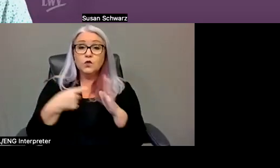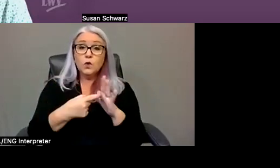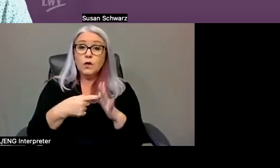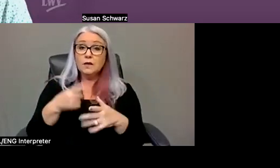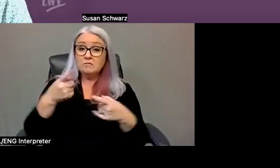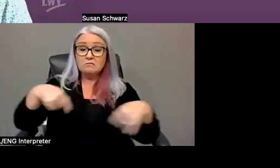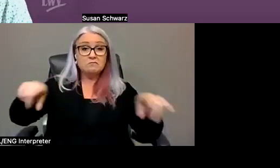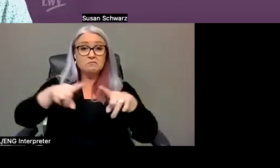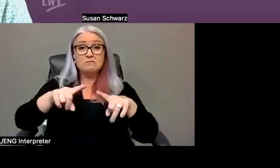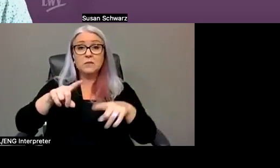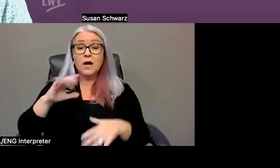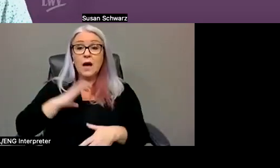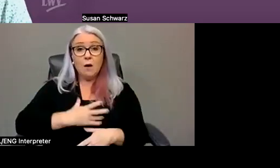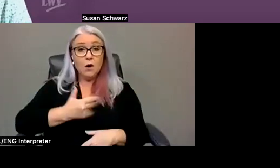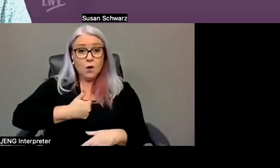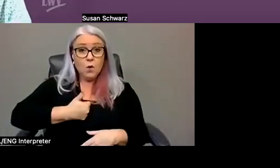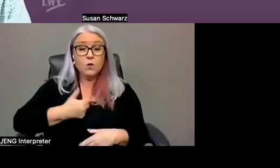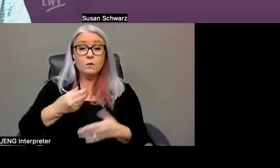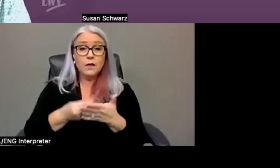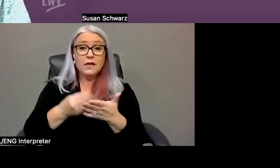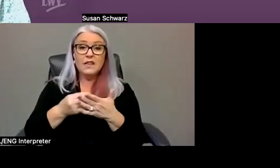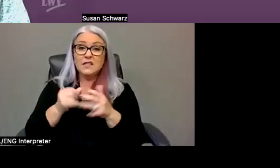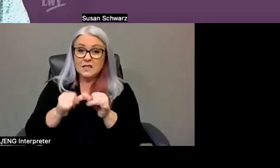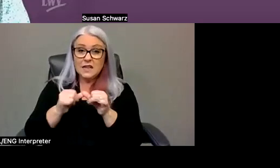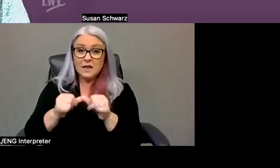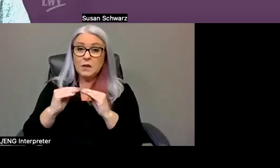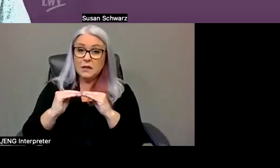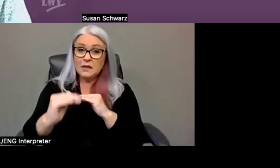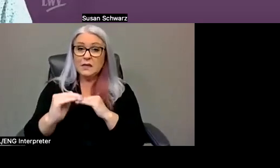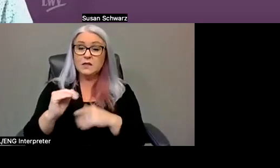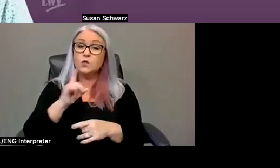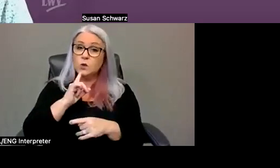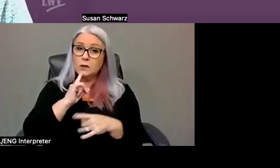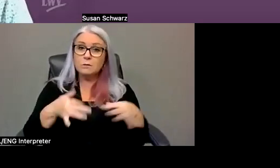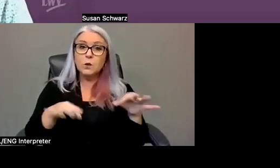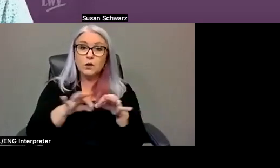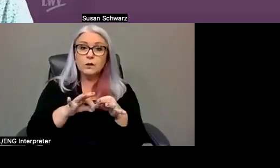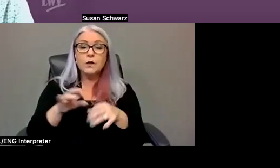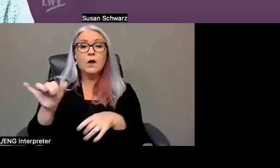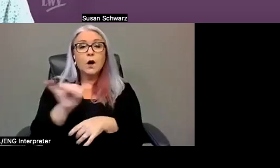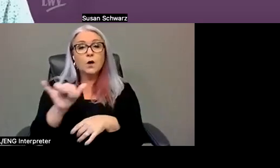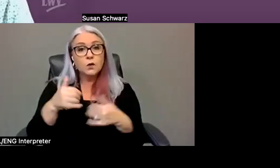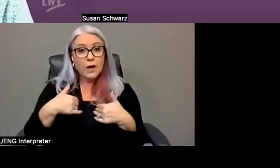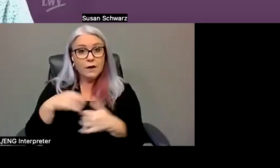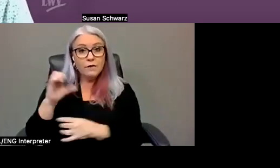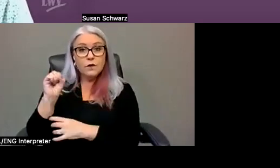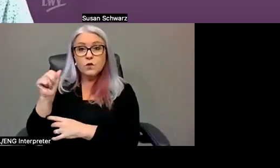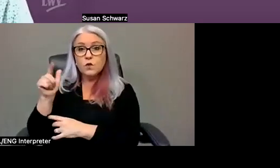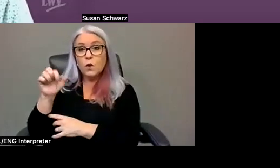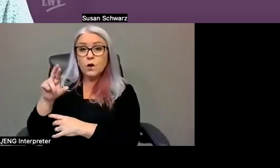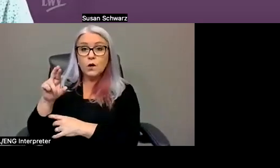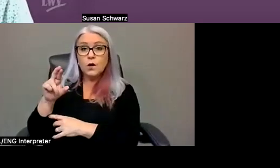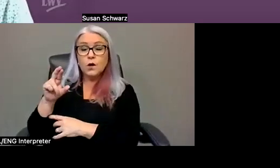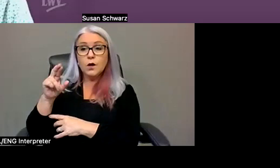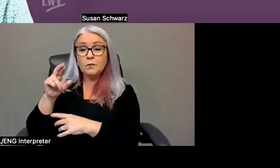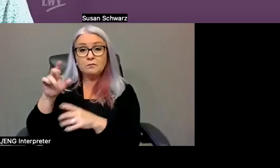that sustainability is of great importance. That project will also have solar panels. We have solar panels in the library,